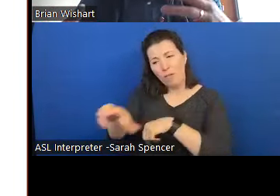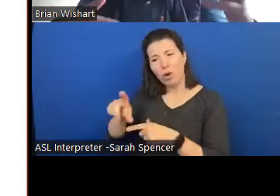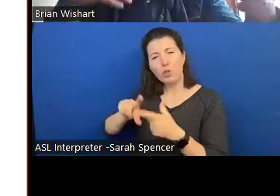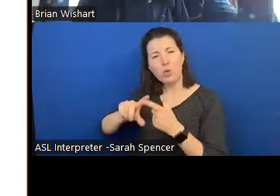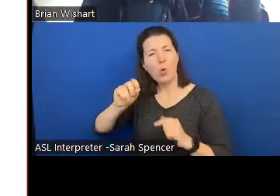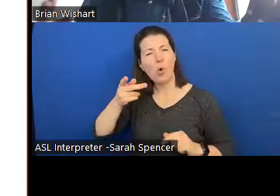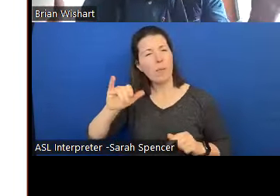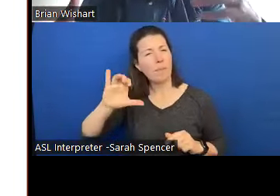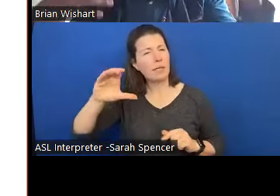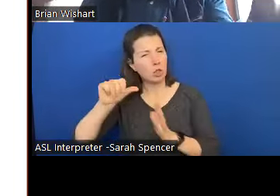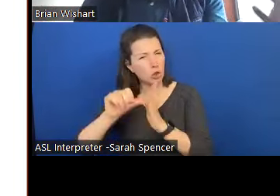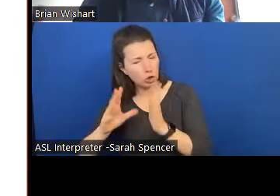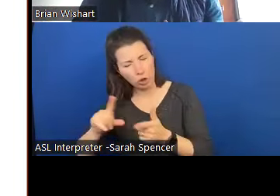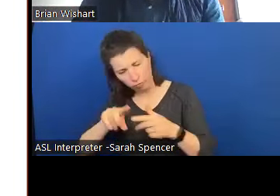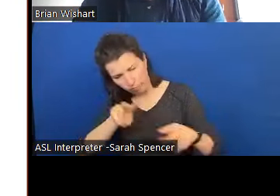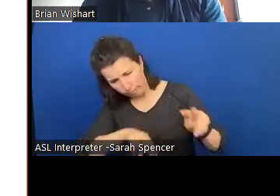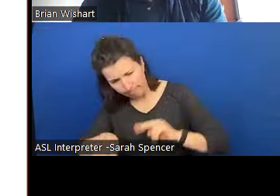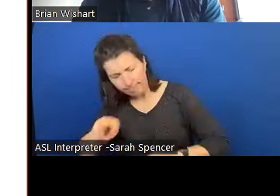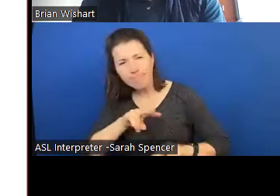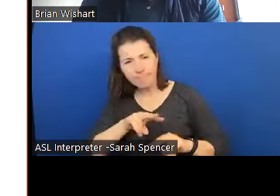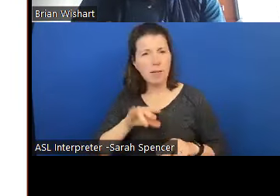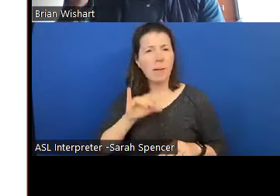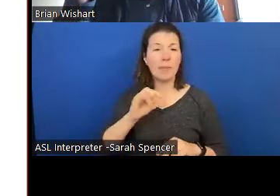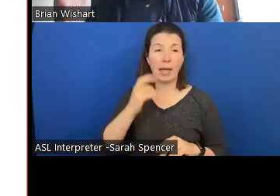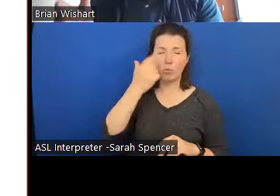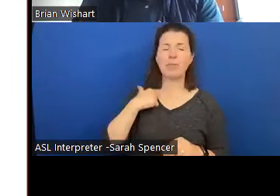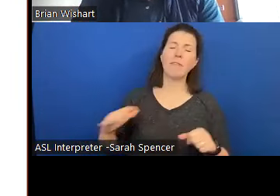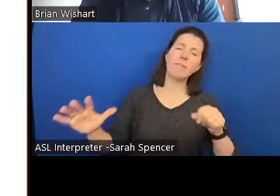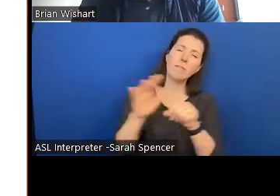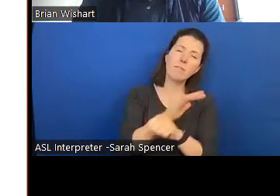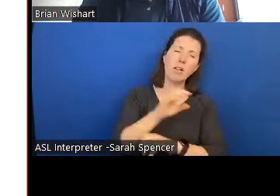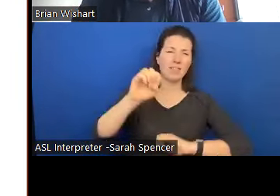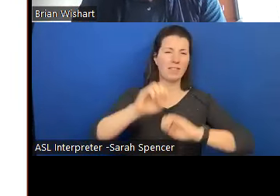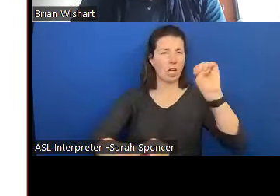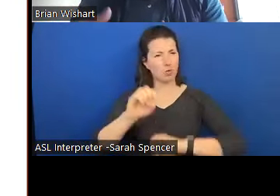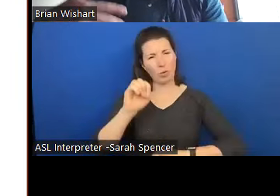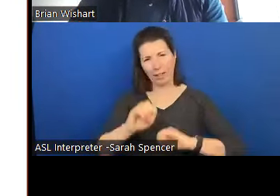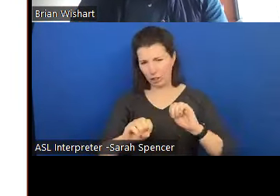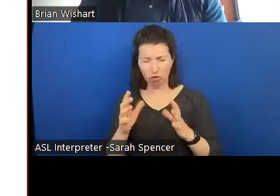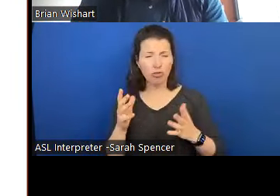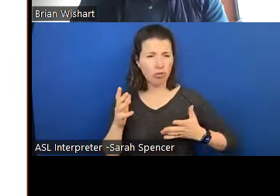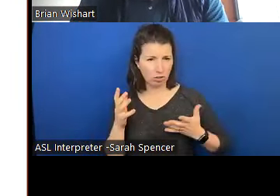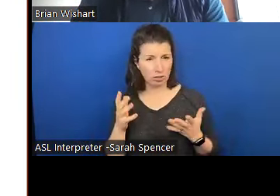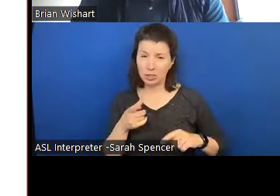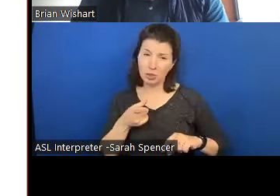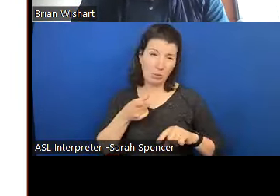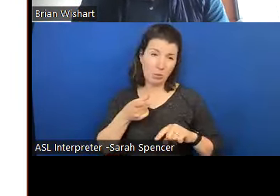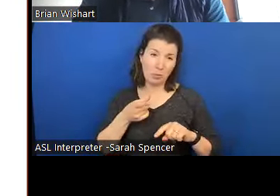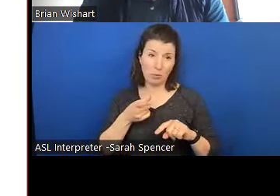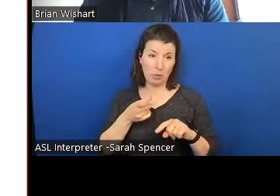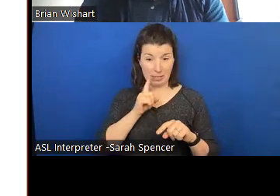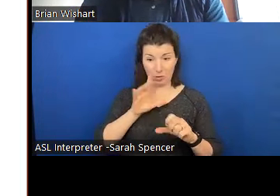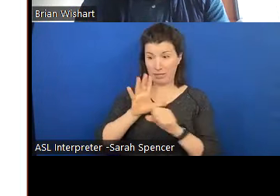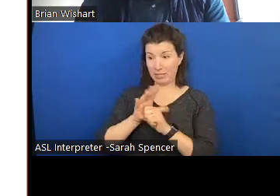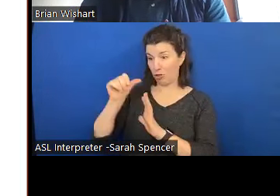bit on the whole picture, and that's why we need a full evaluation. It's not sort of a guaranteed surgical intervention or